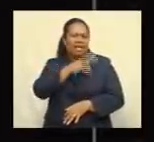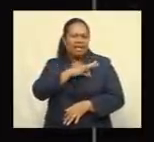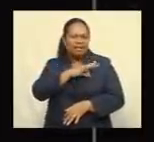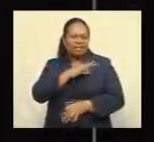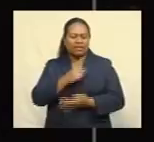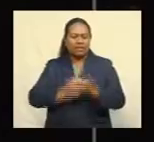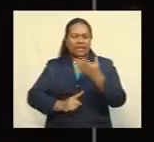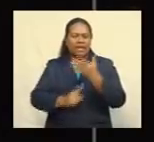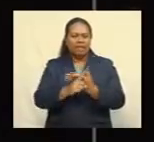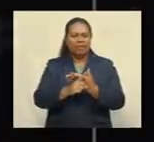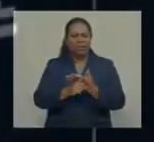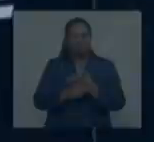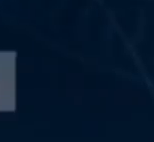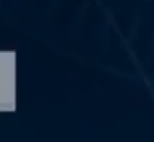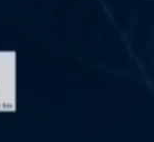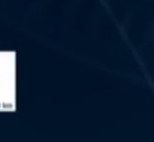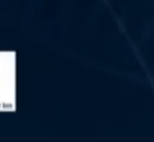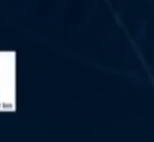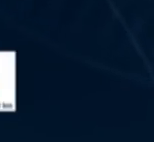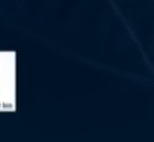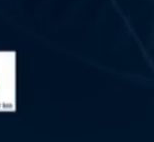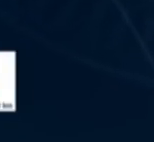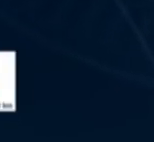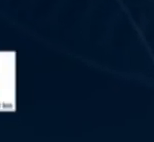recent COVID-19 case?